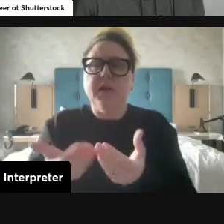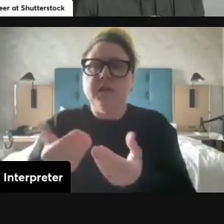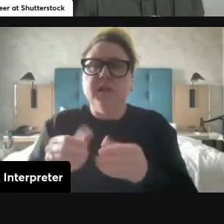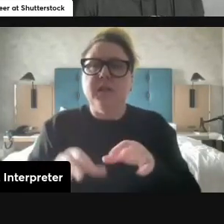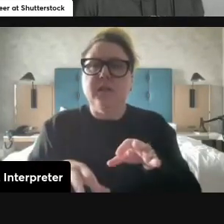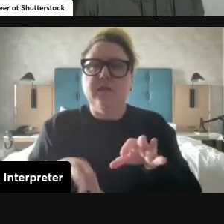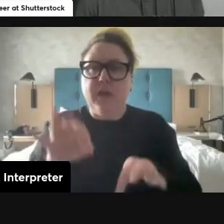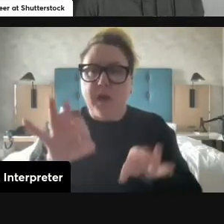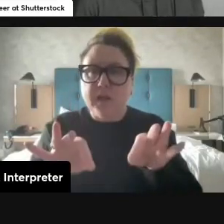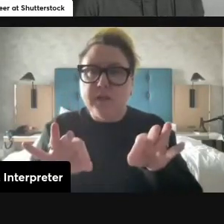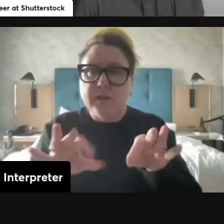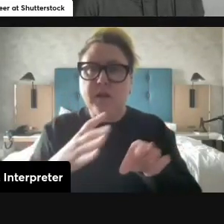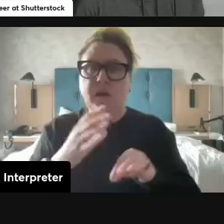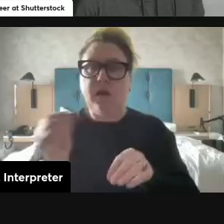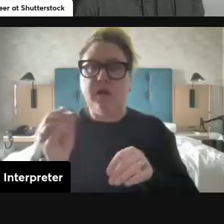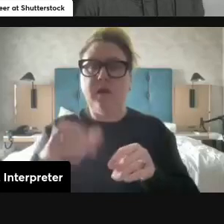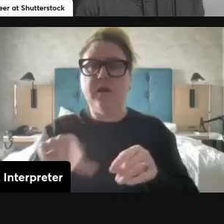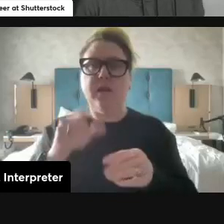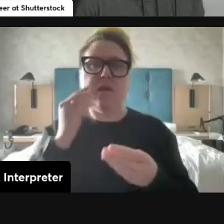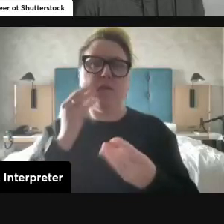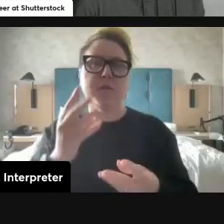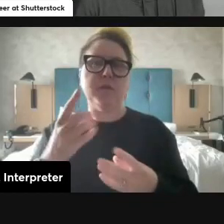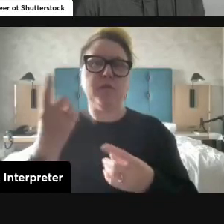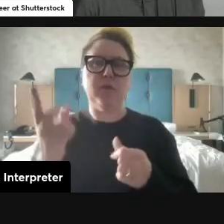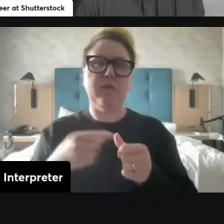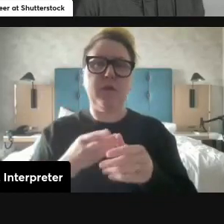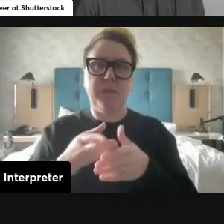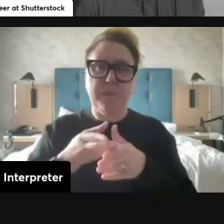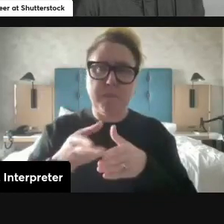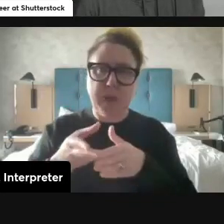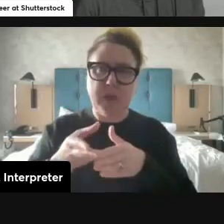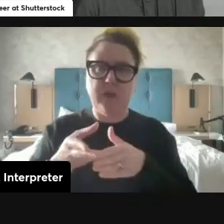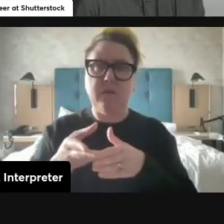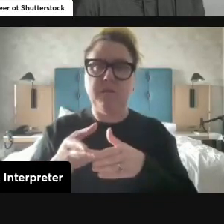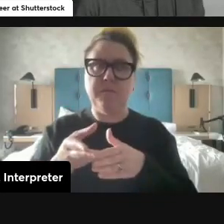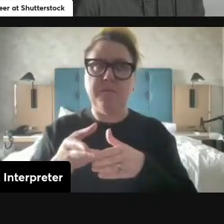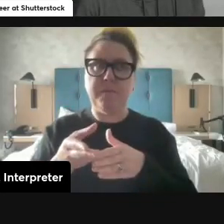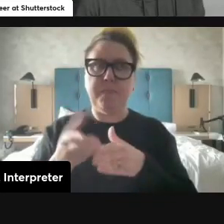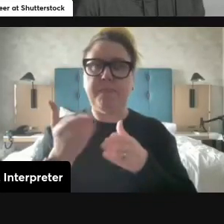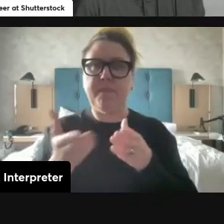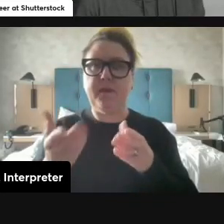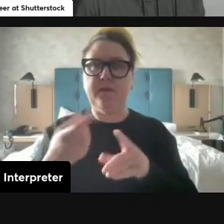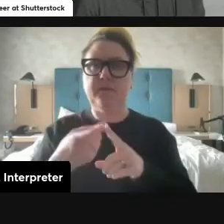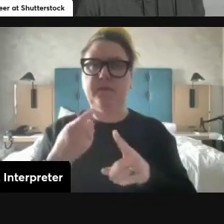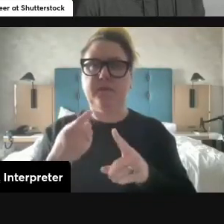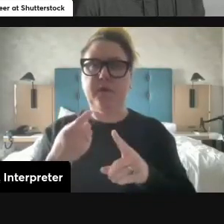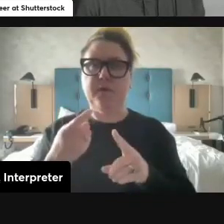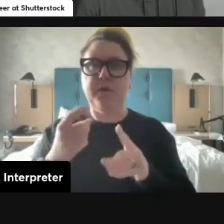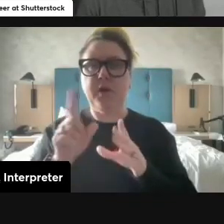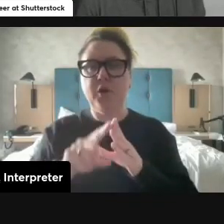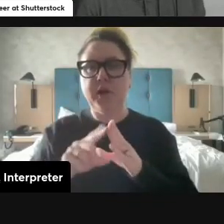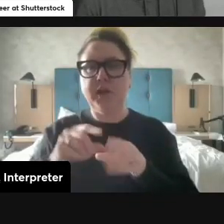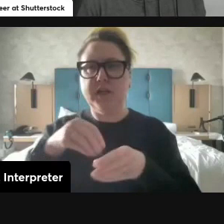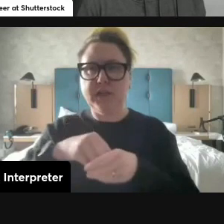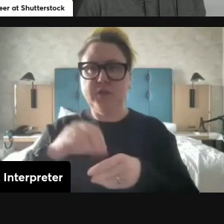discoverable, that information is one of our main things from looking into an